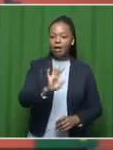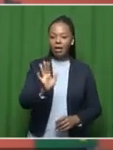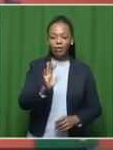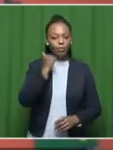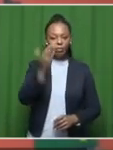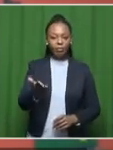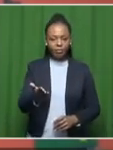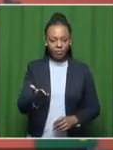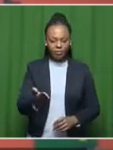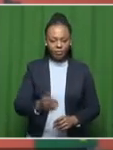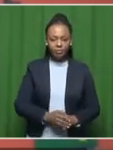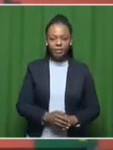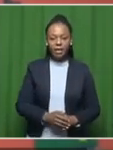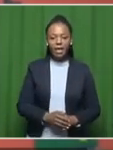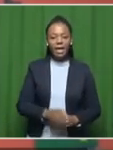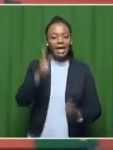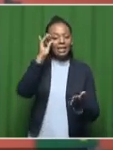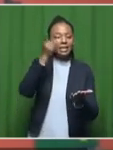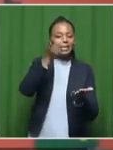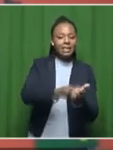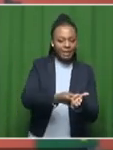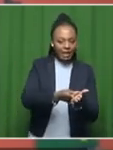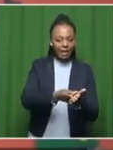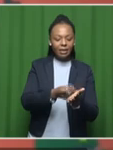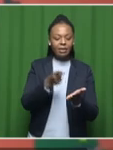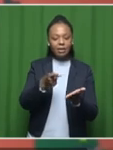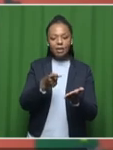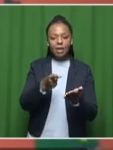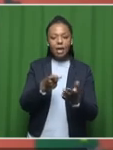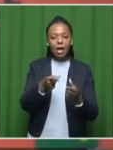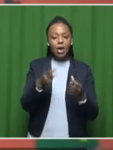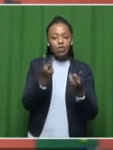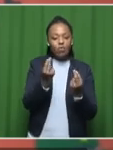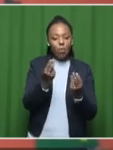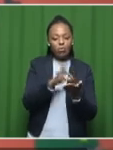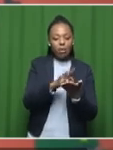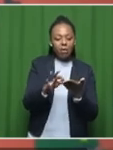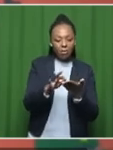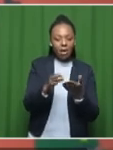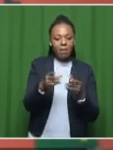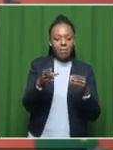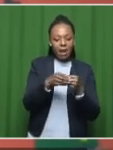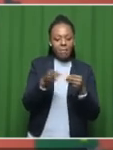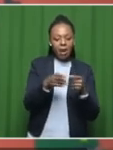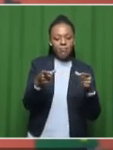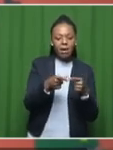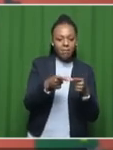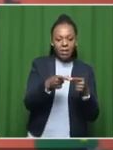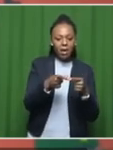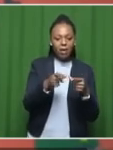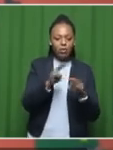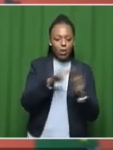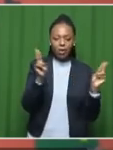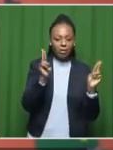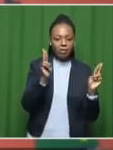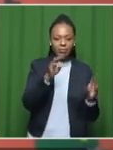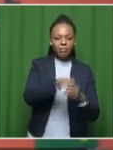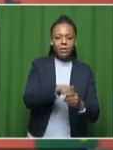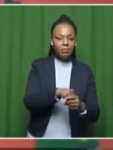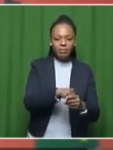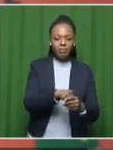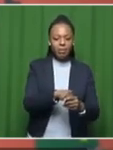I've decided not to renew the membership of the EFF because I will join and